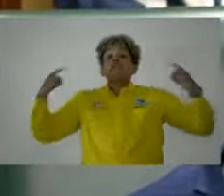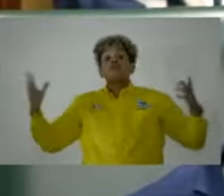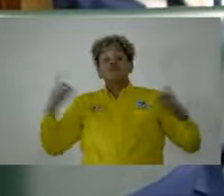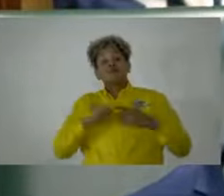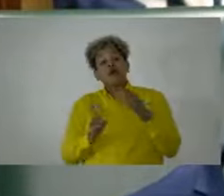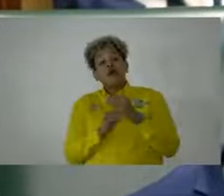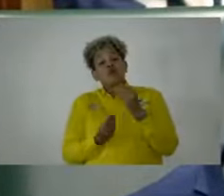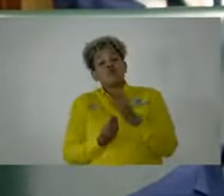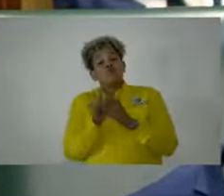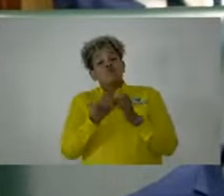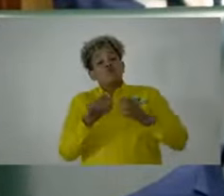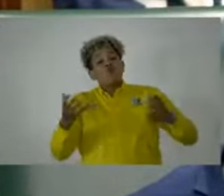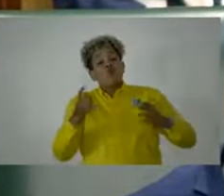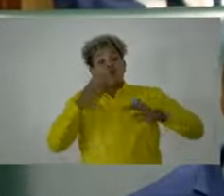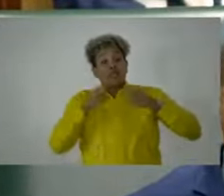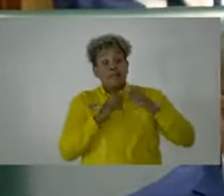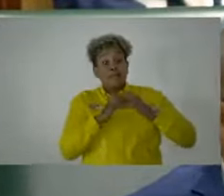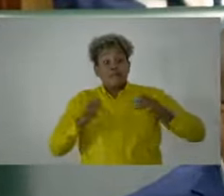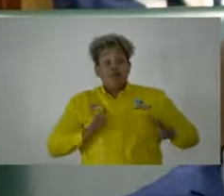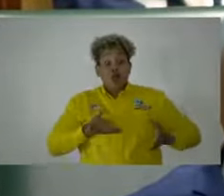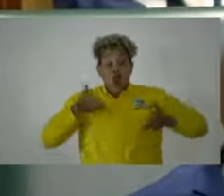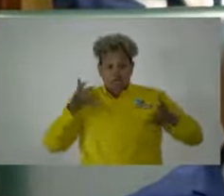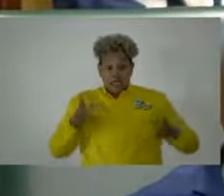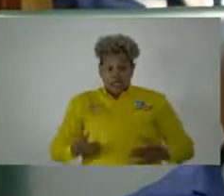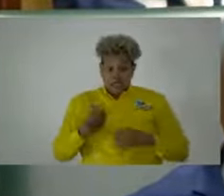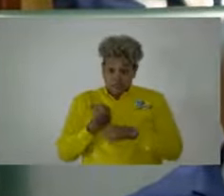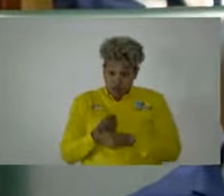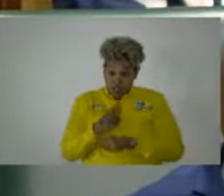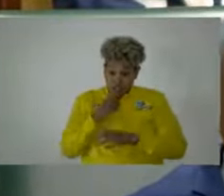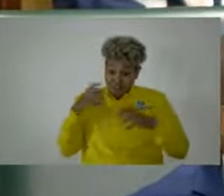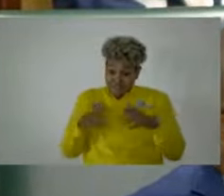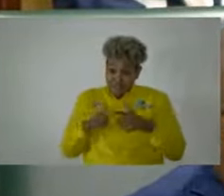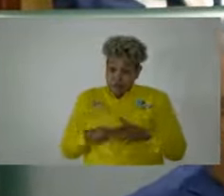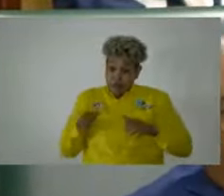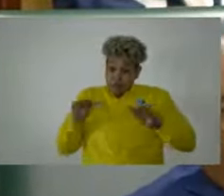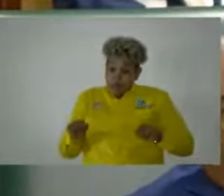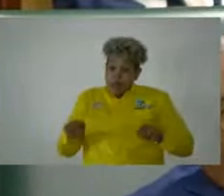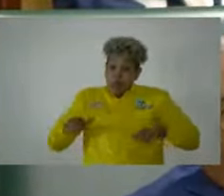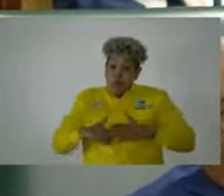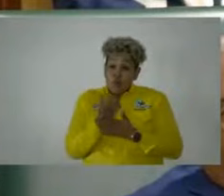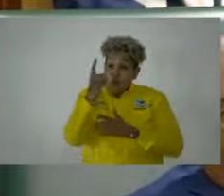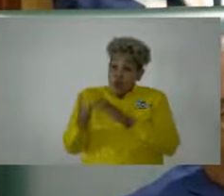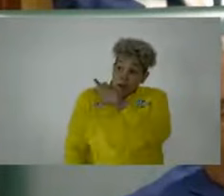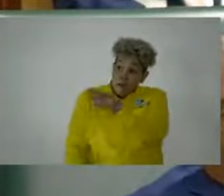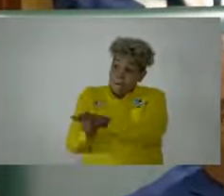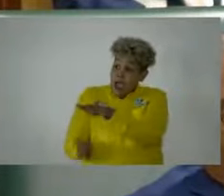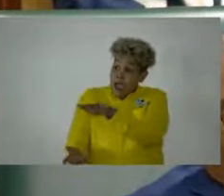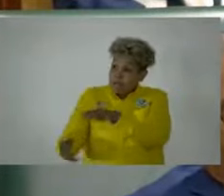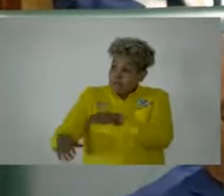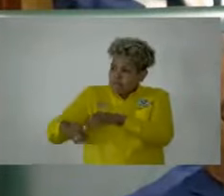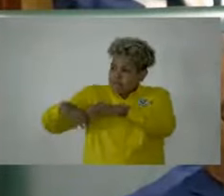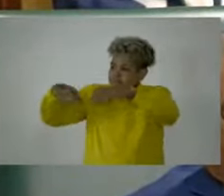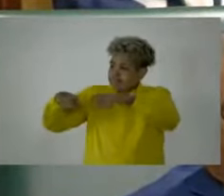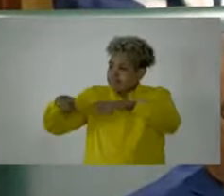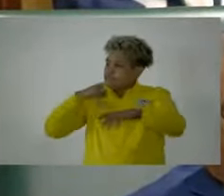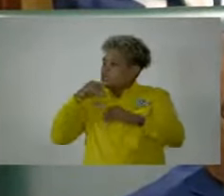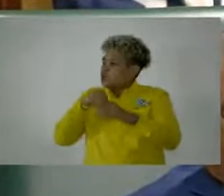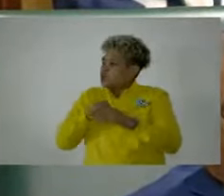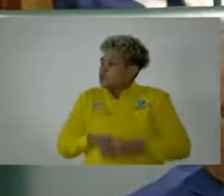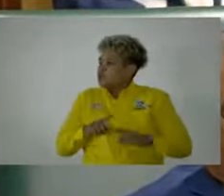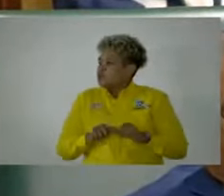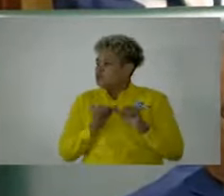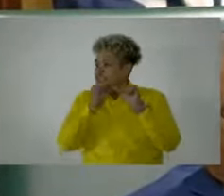and growth, building our existing productive sectors and enabling new ones to emerge in an inclusive and